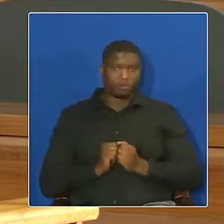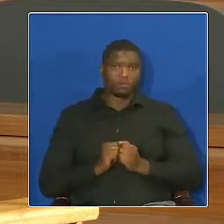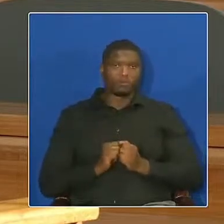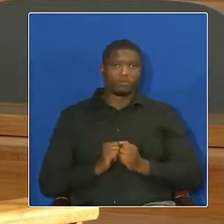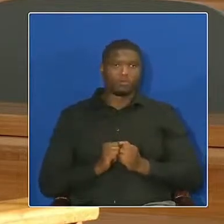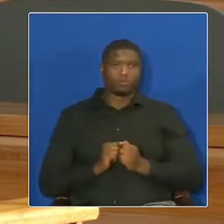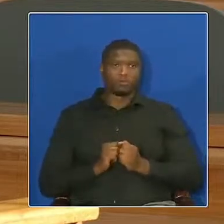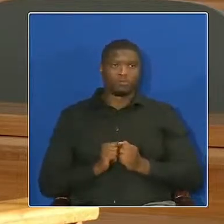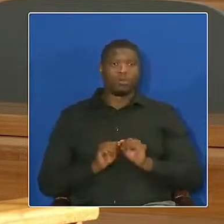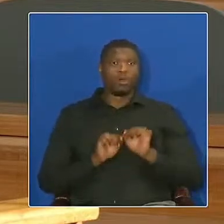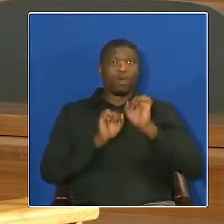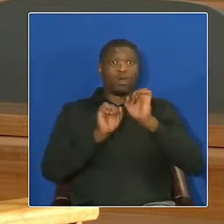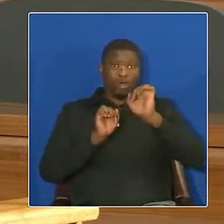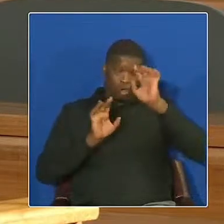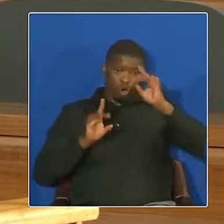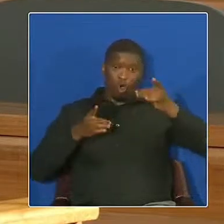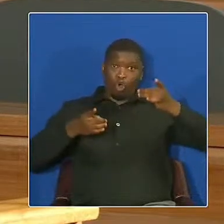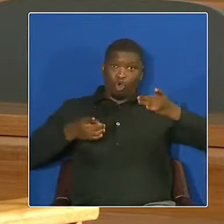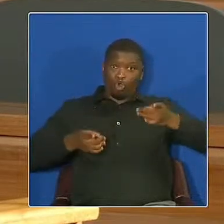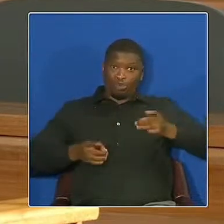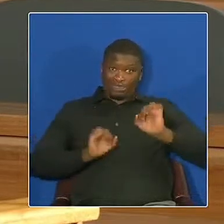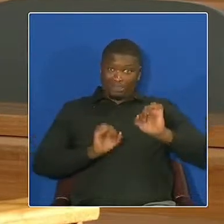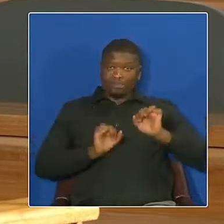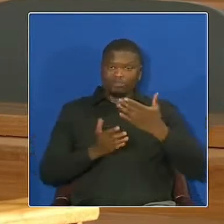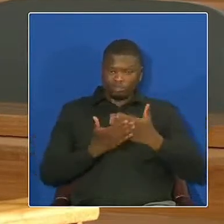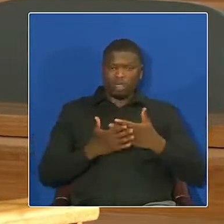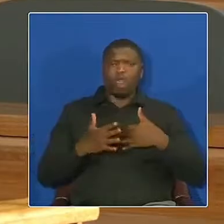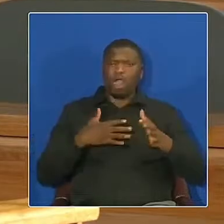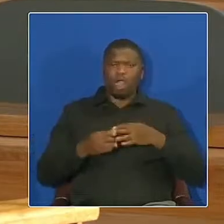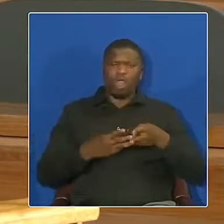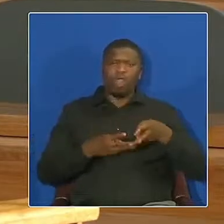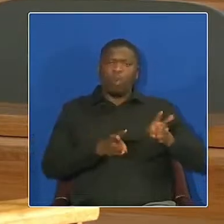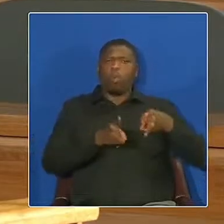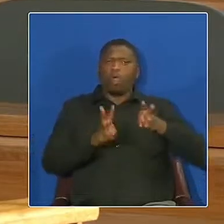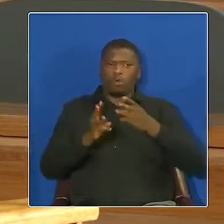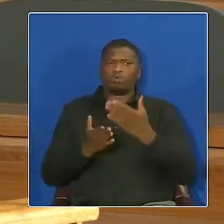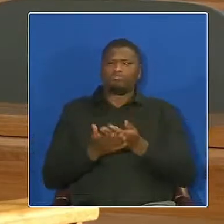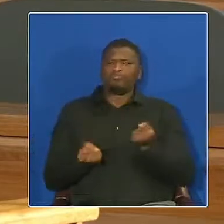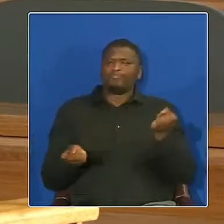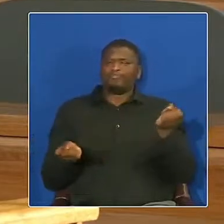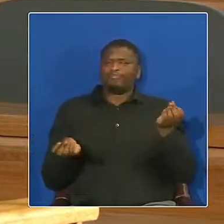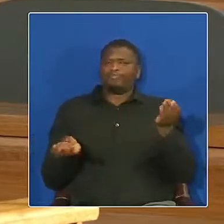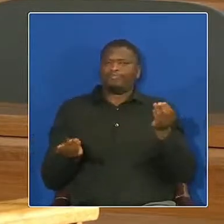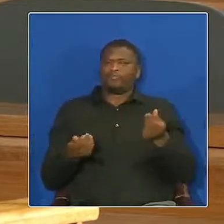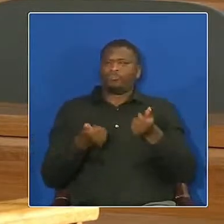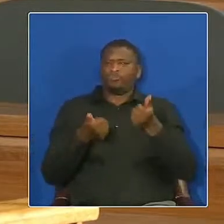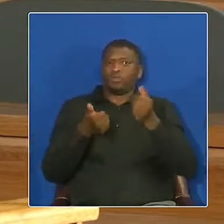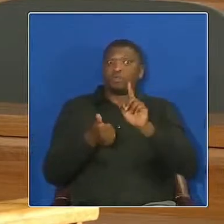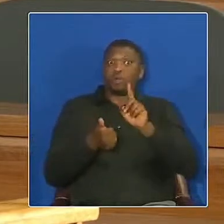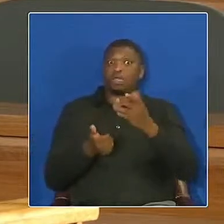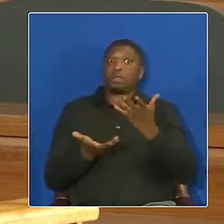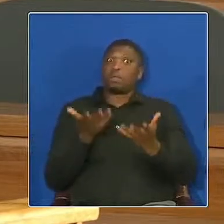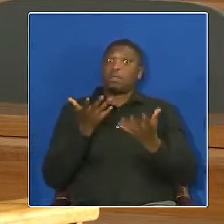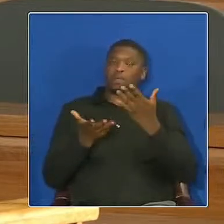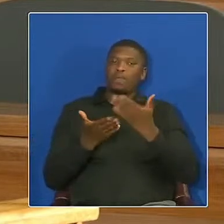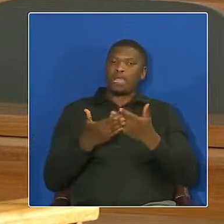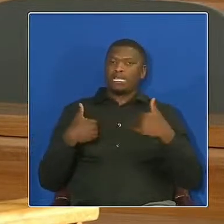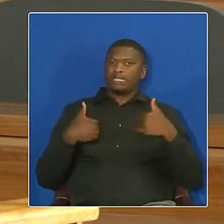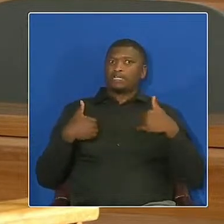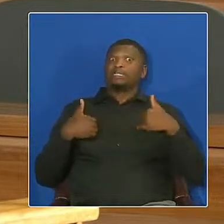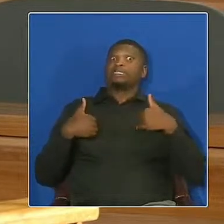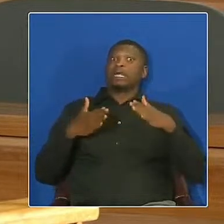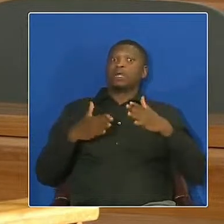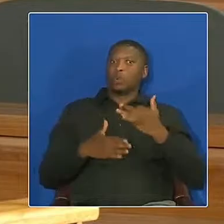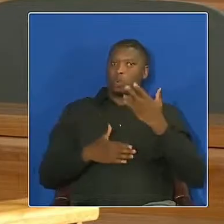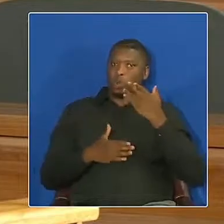take your conclusions in whichever order you'd like, but perhaps we can start with the one that you said